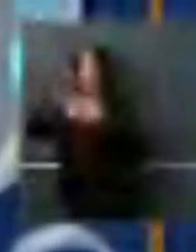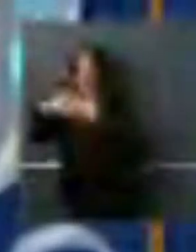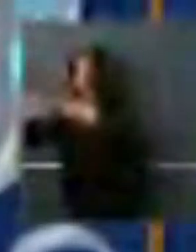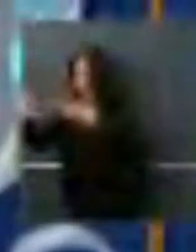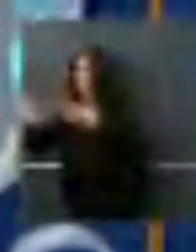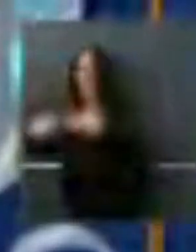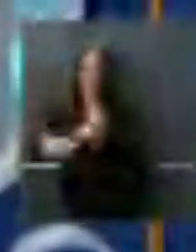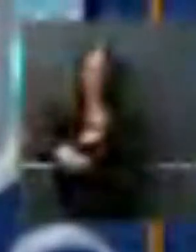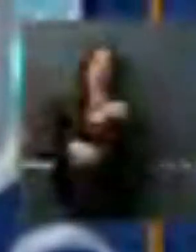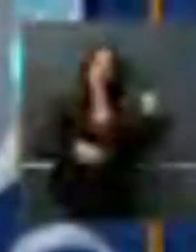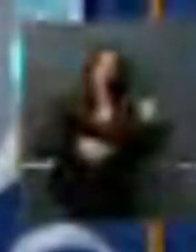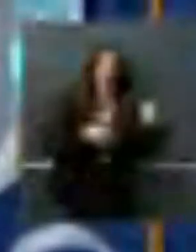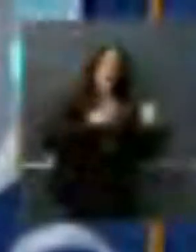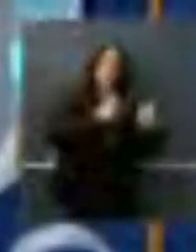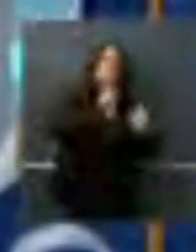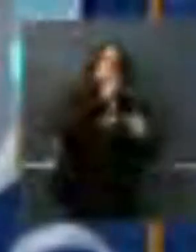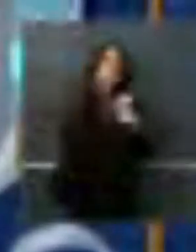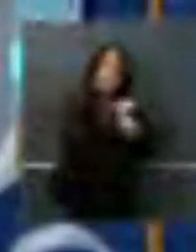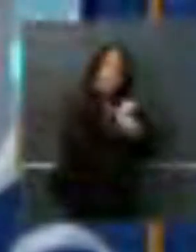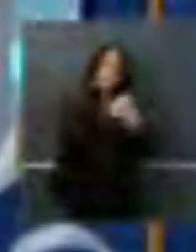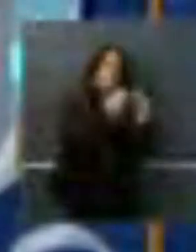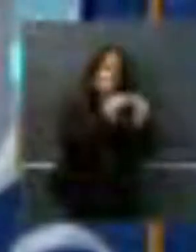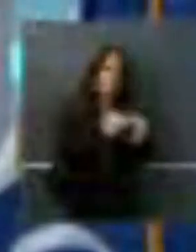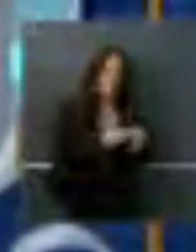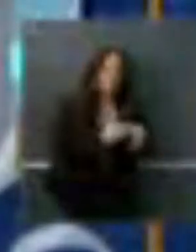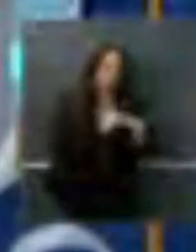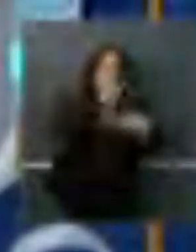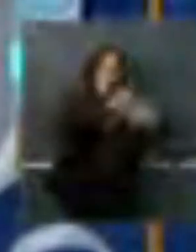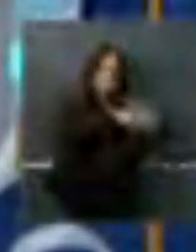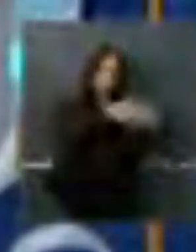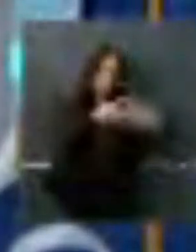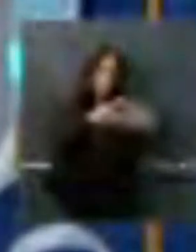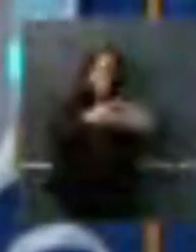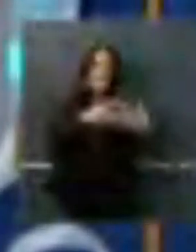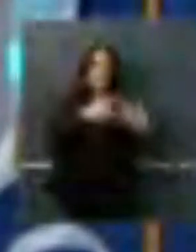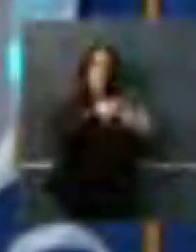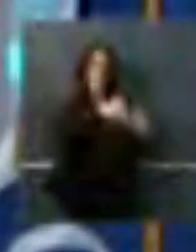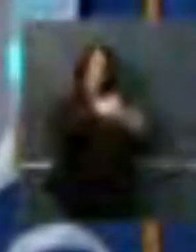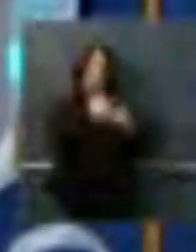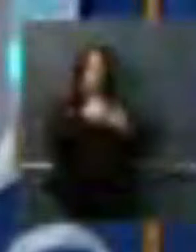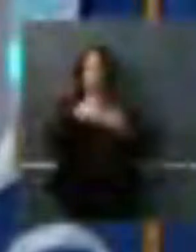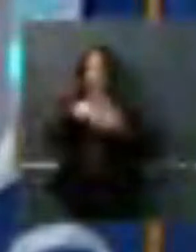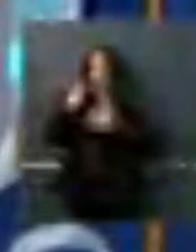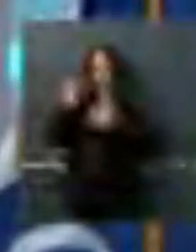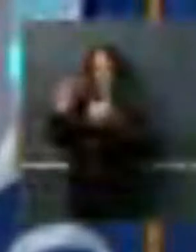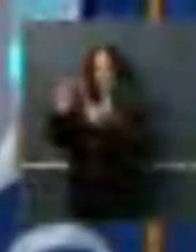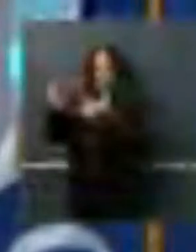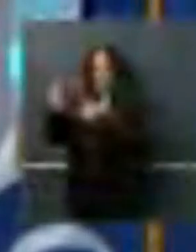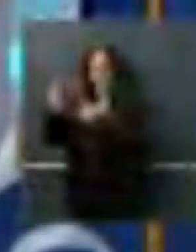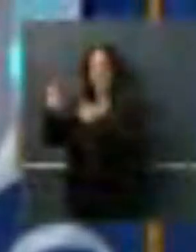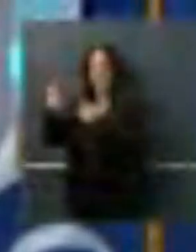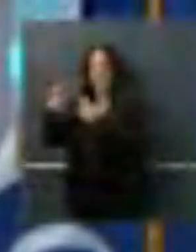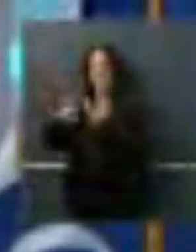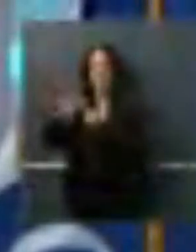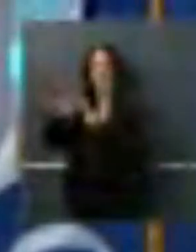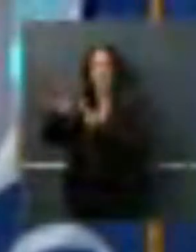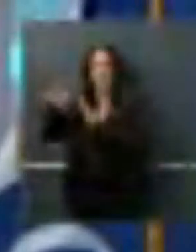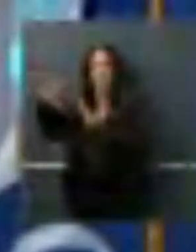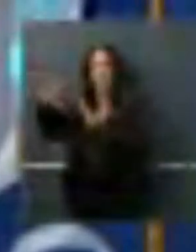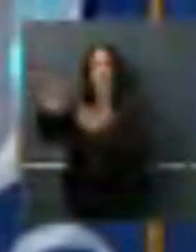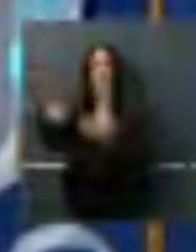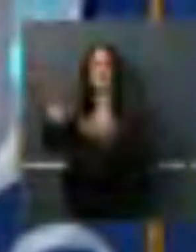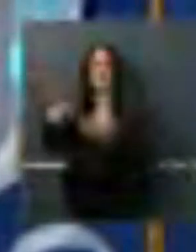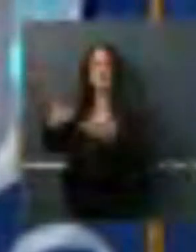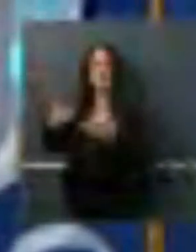and thinking, but we always come back to what we're actually seeing on the ground. So as we've looked at those models and looked at our